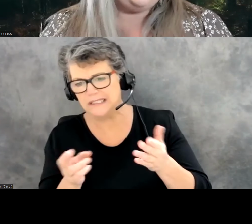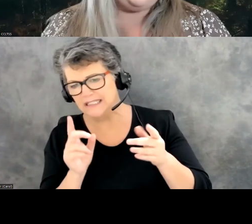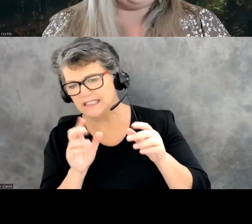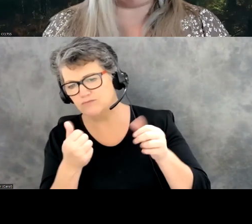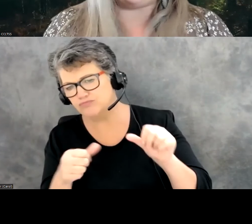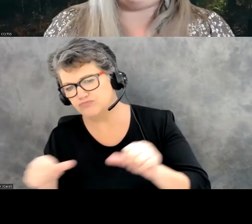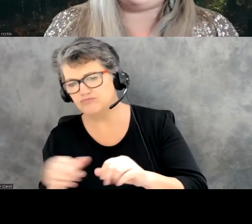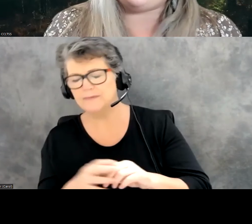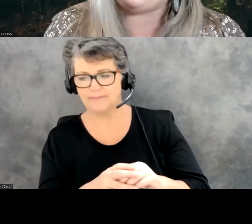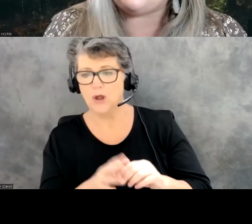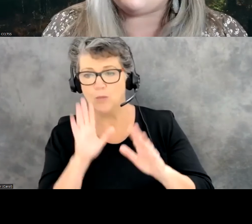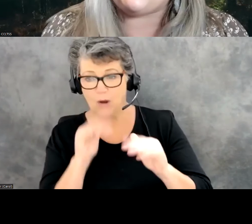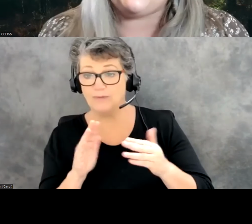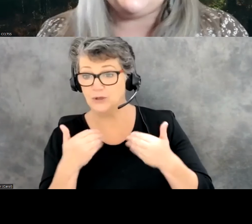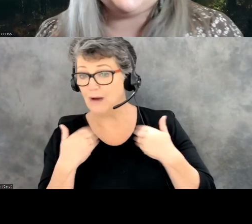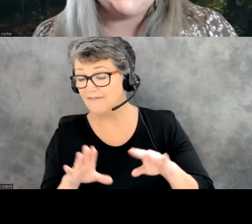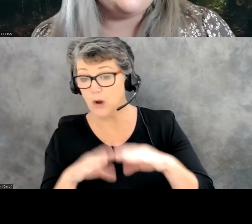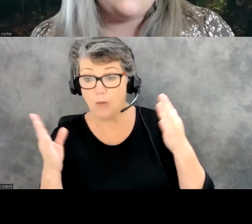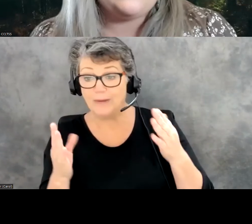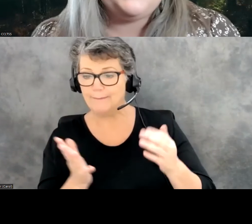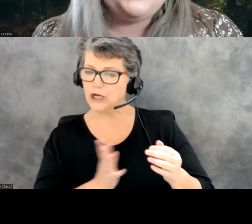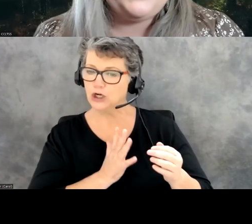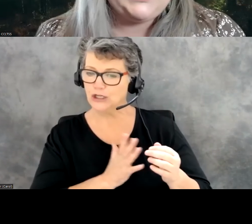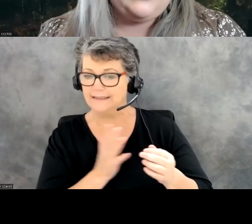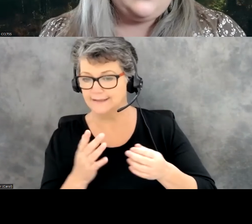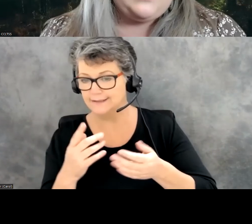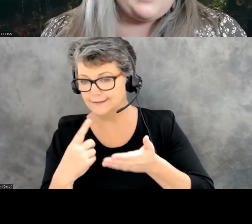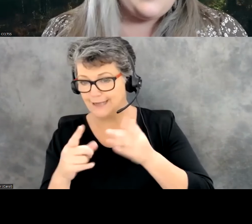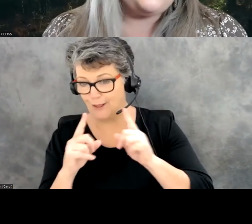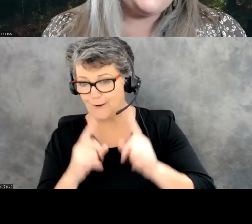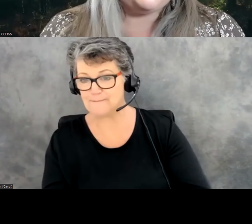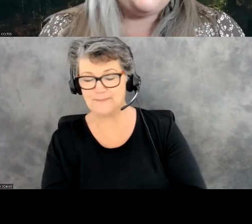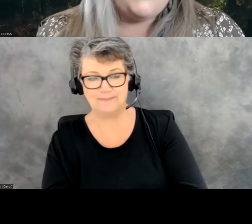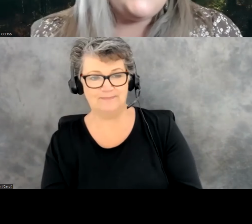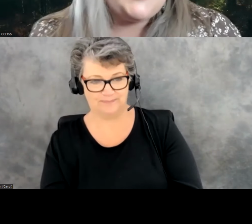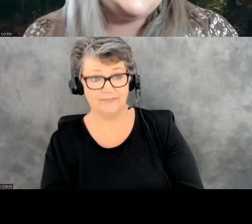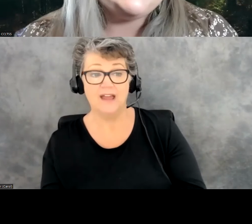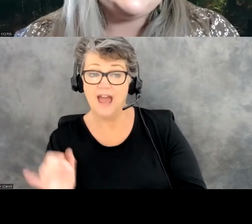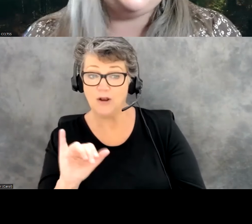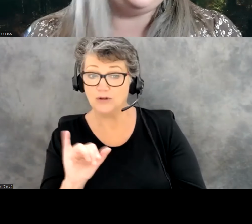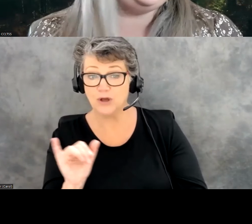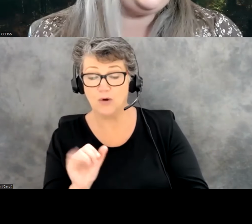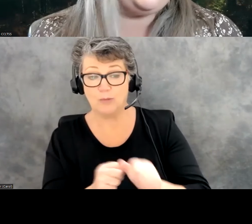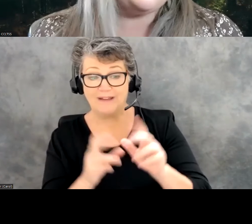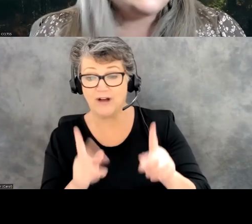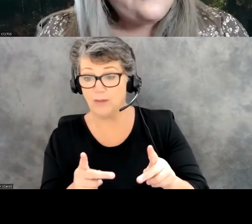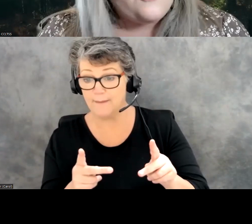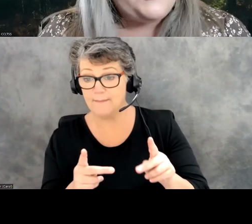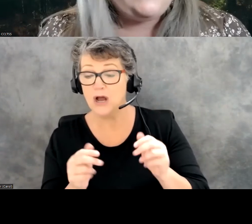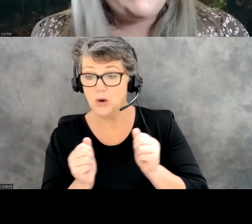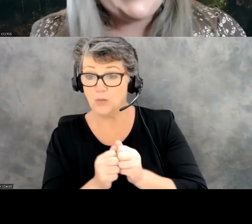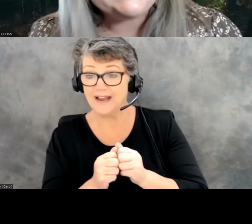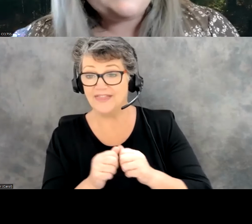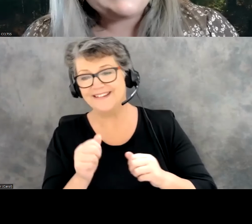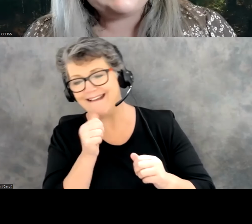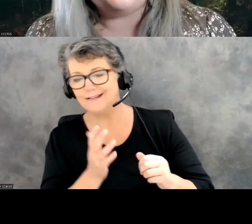We hope to have an open but courteous dialogue. And we'll also be following up presentations with a not so